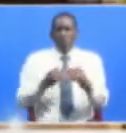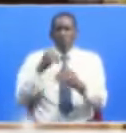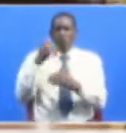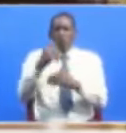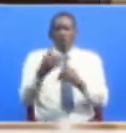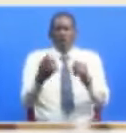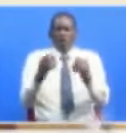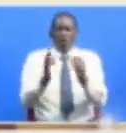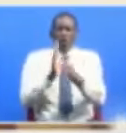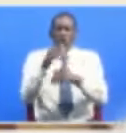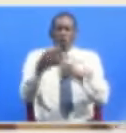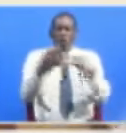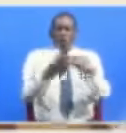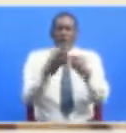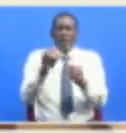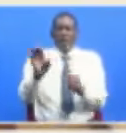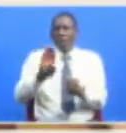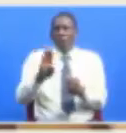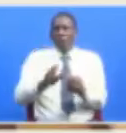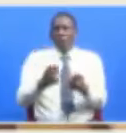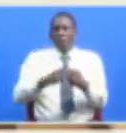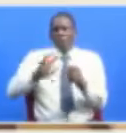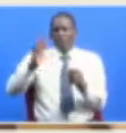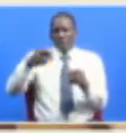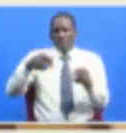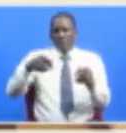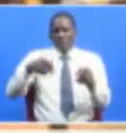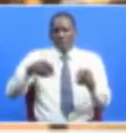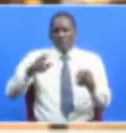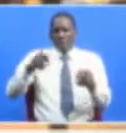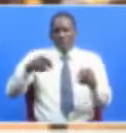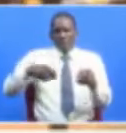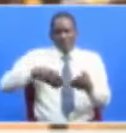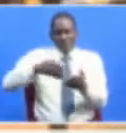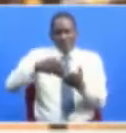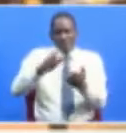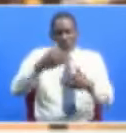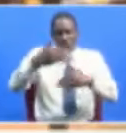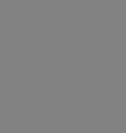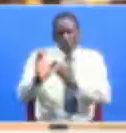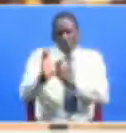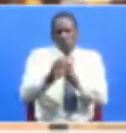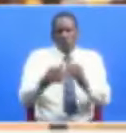billion that Kenyans exported to the neighboring country in the whole